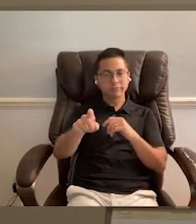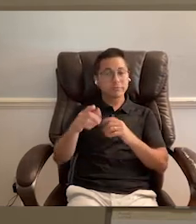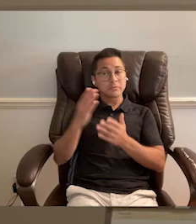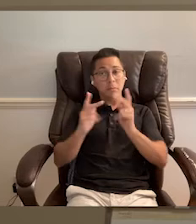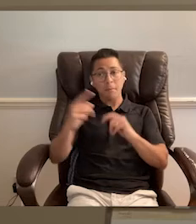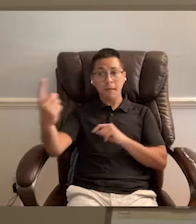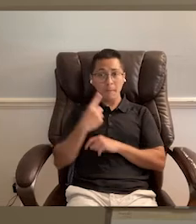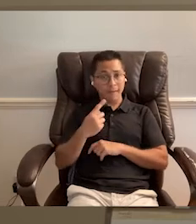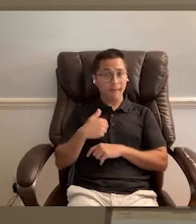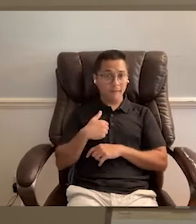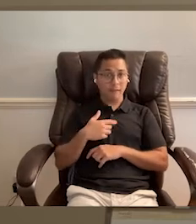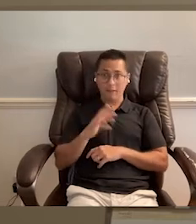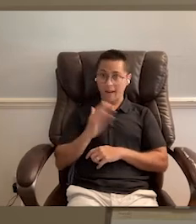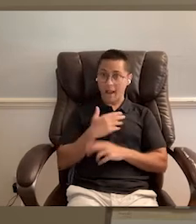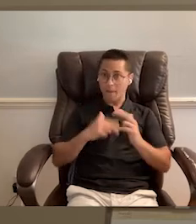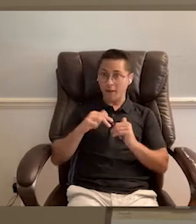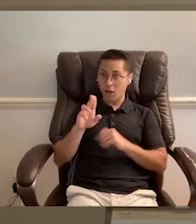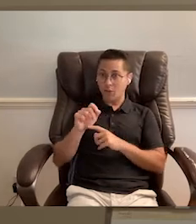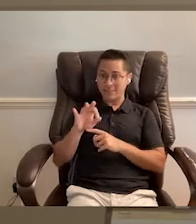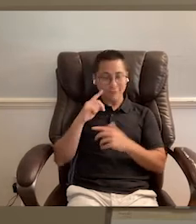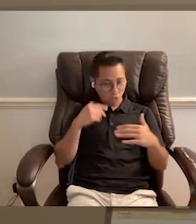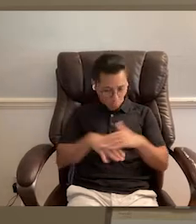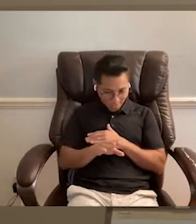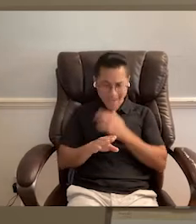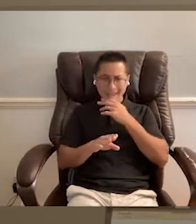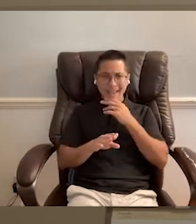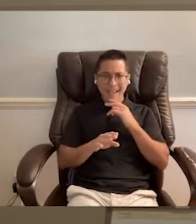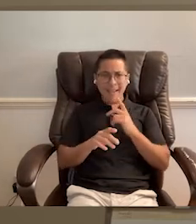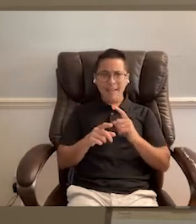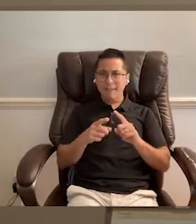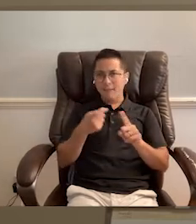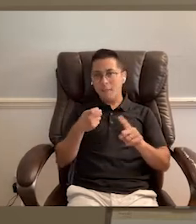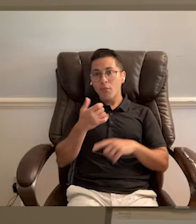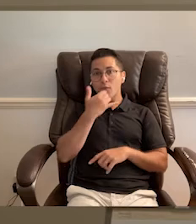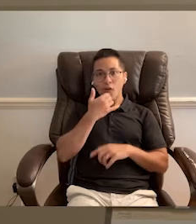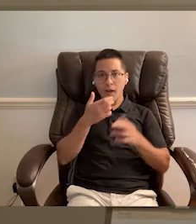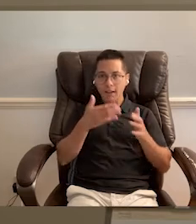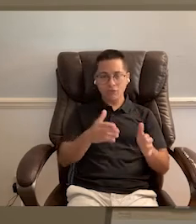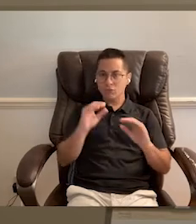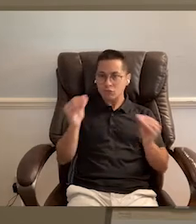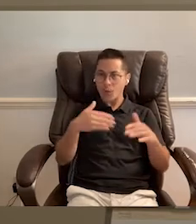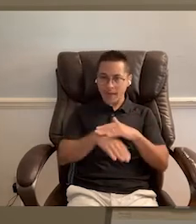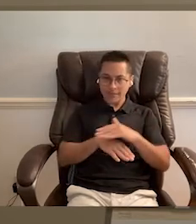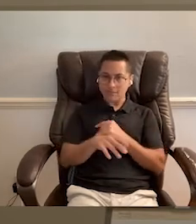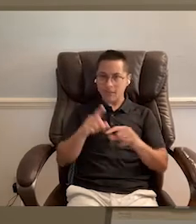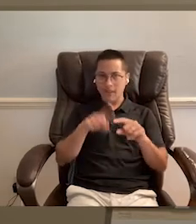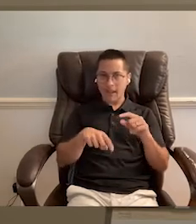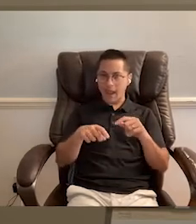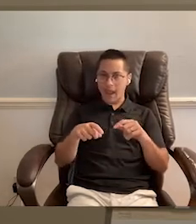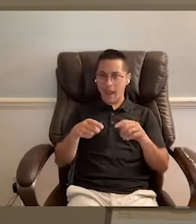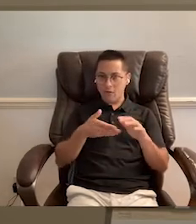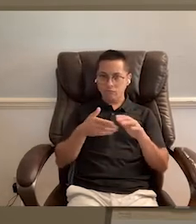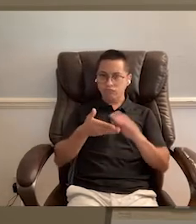of how that looks like. It downloads the map for you right away. It guides you, and then next to each door we have a QR code that can be